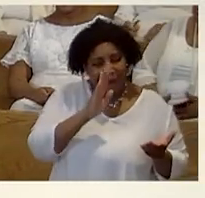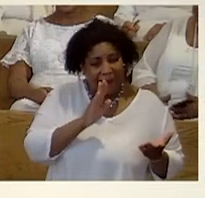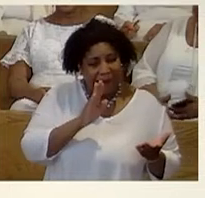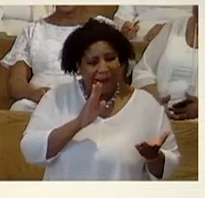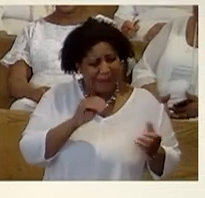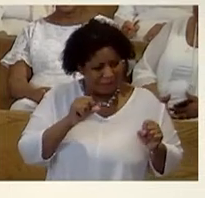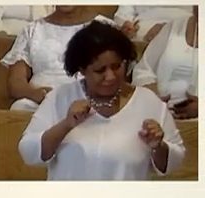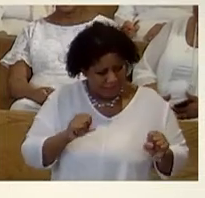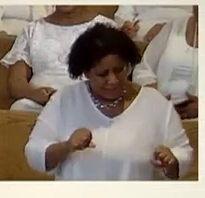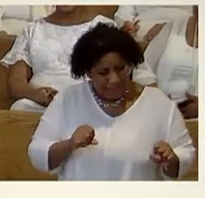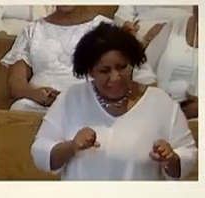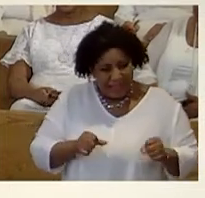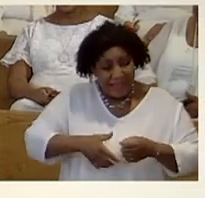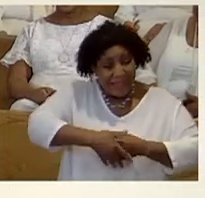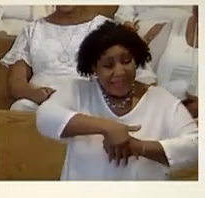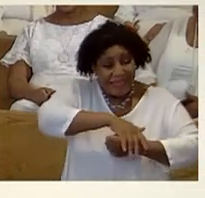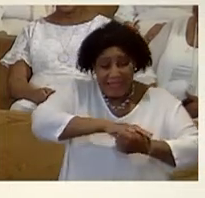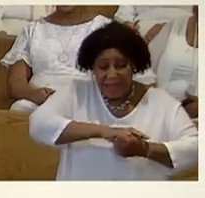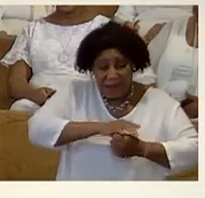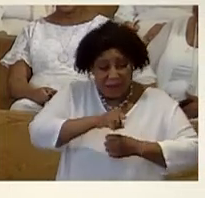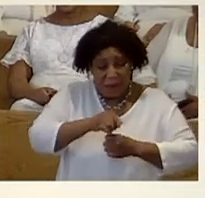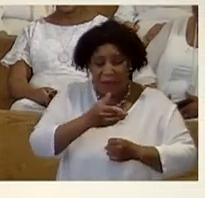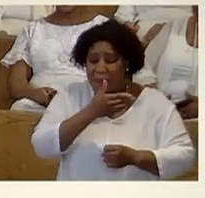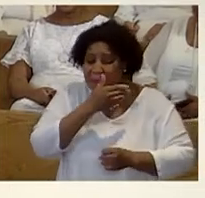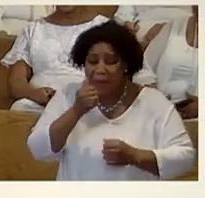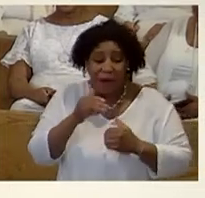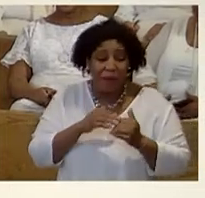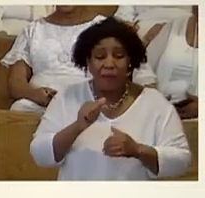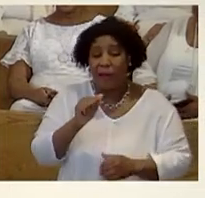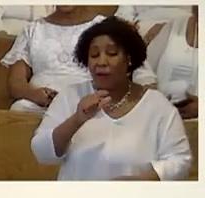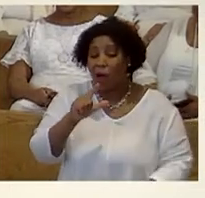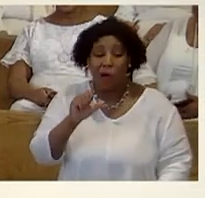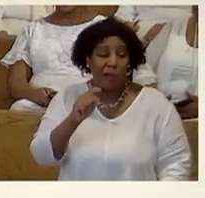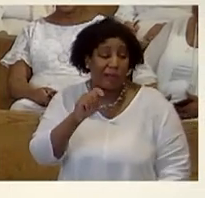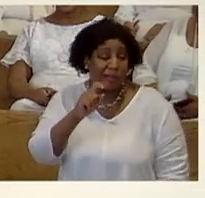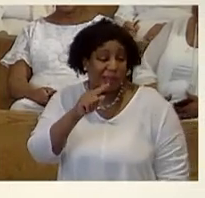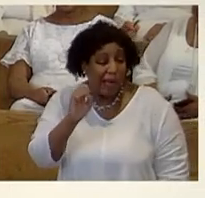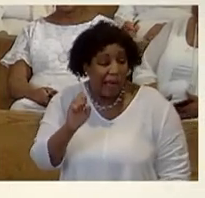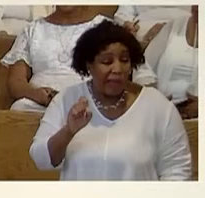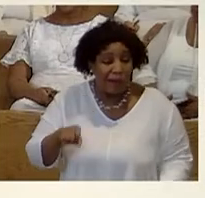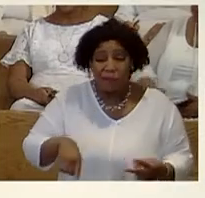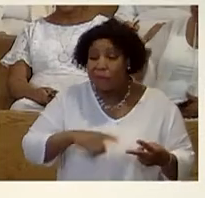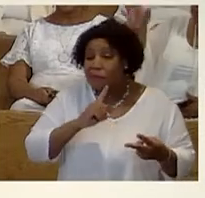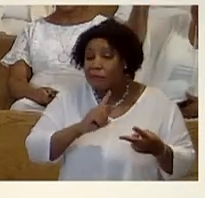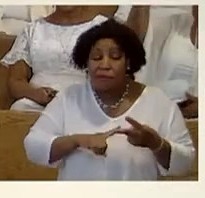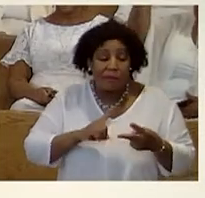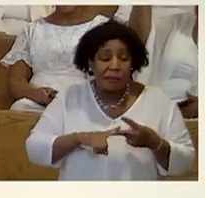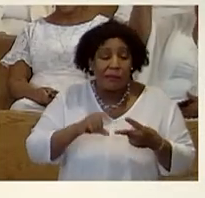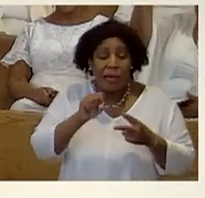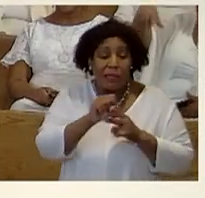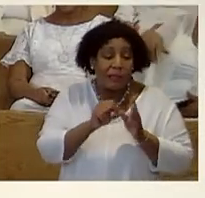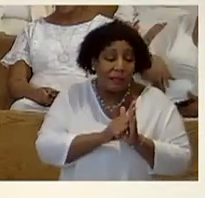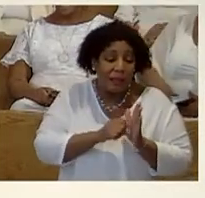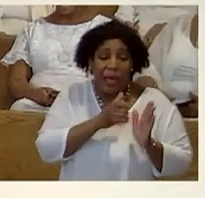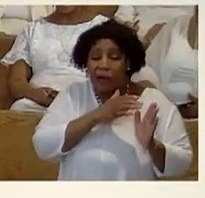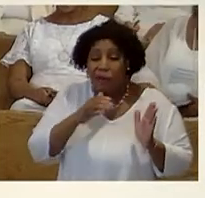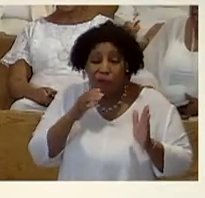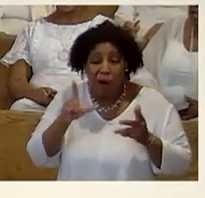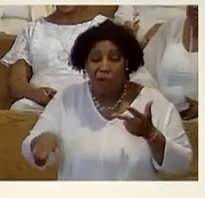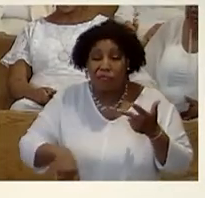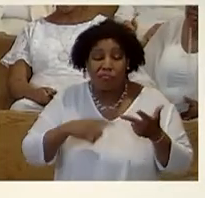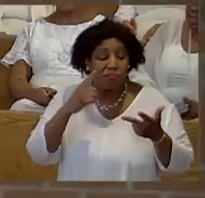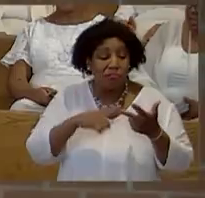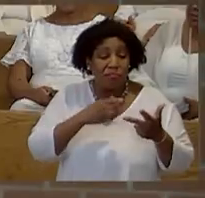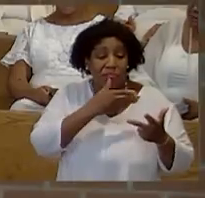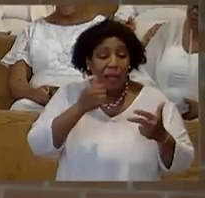is able to cover you better than Allstate. God can cover you better than State Farm. God can cover